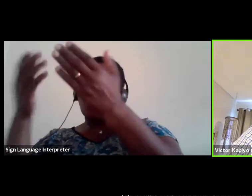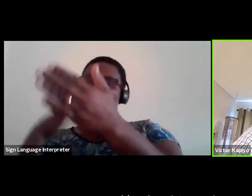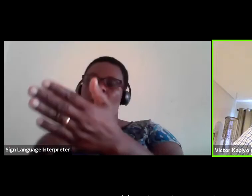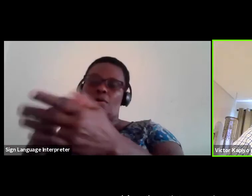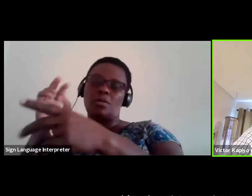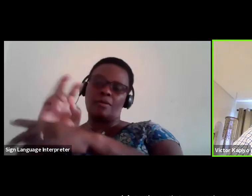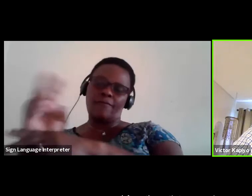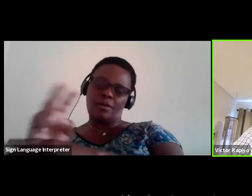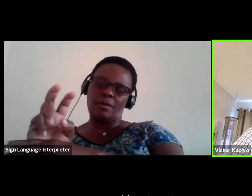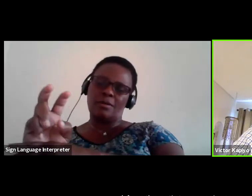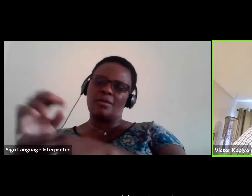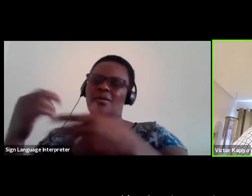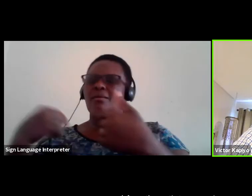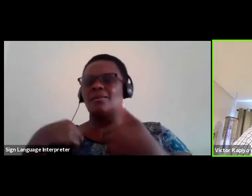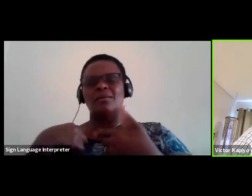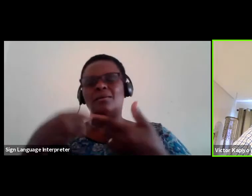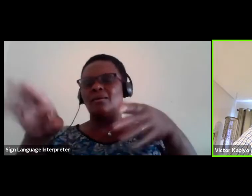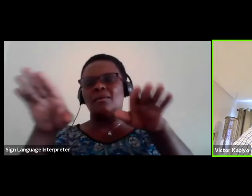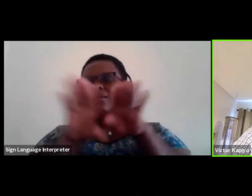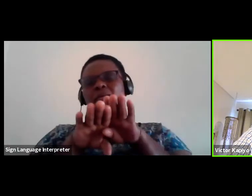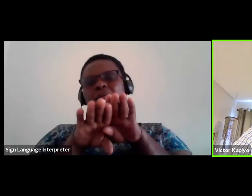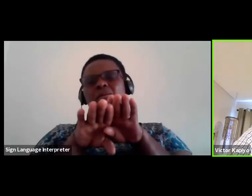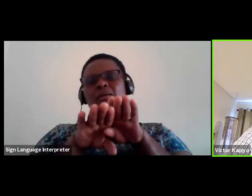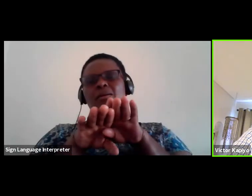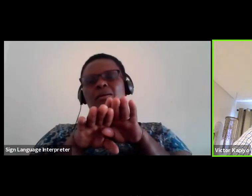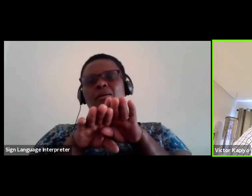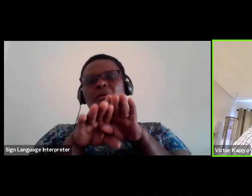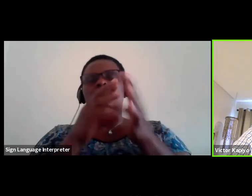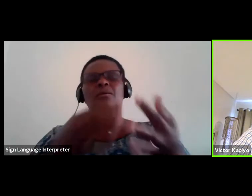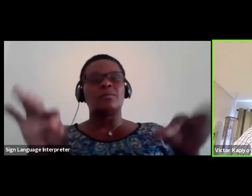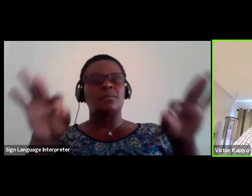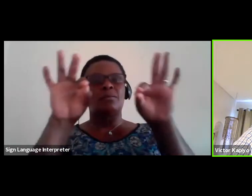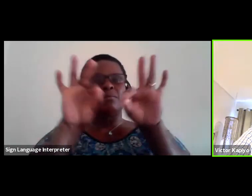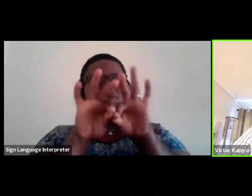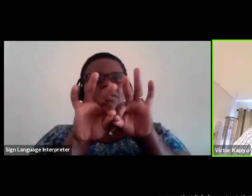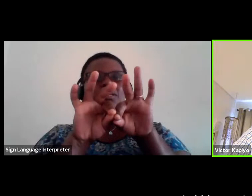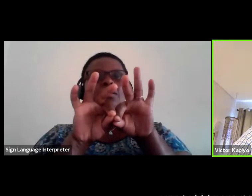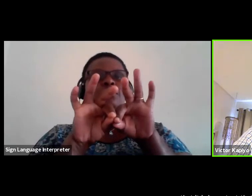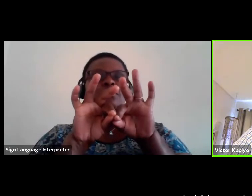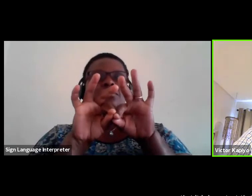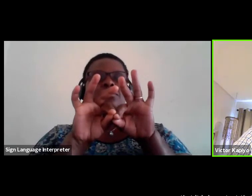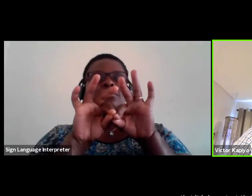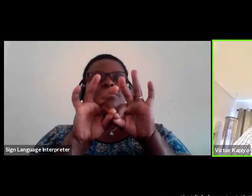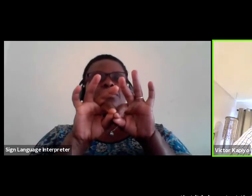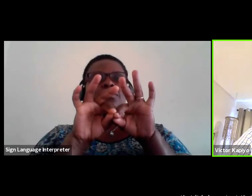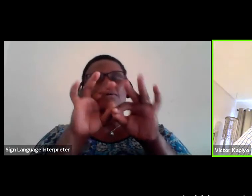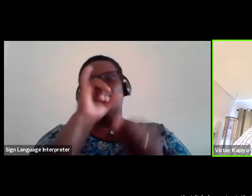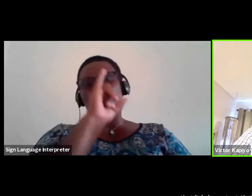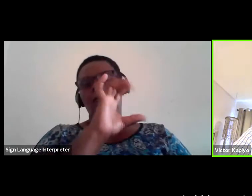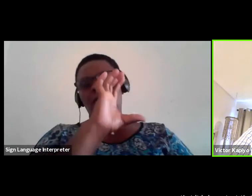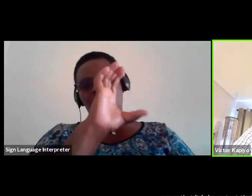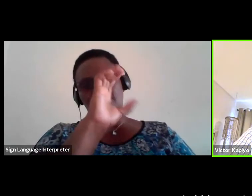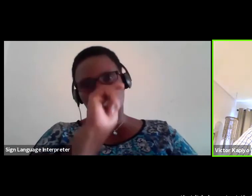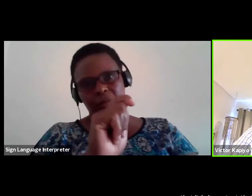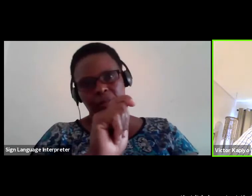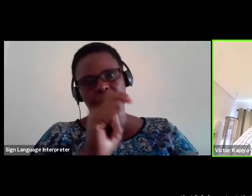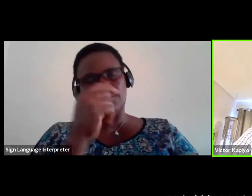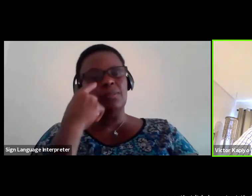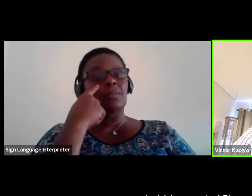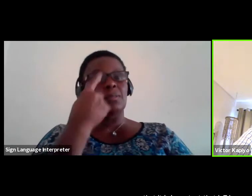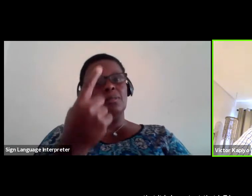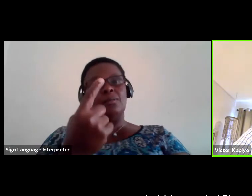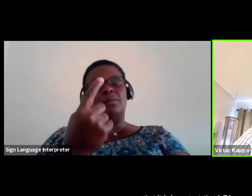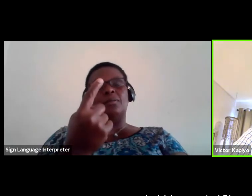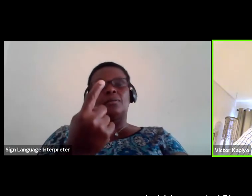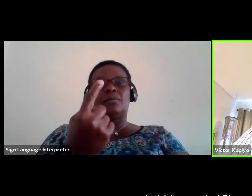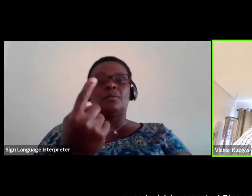that it is important that ICTs are seen as tools. We need